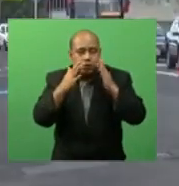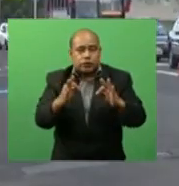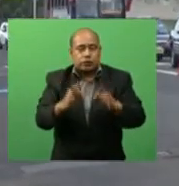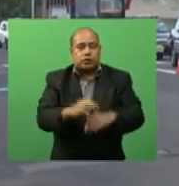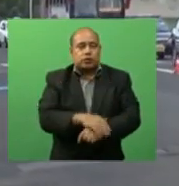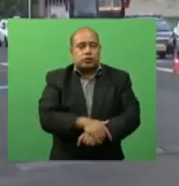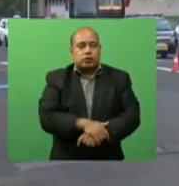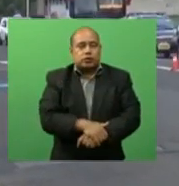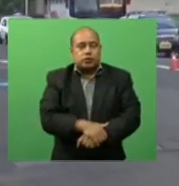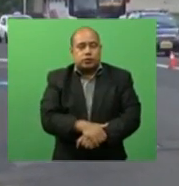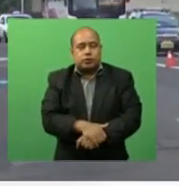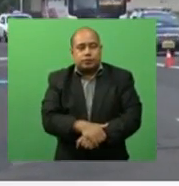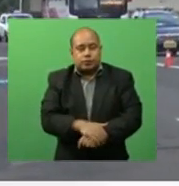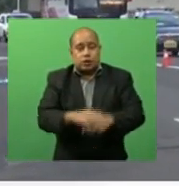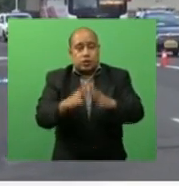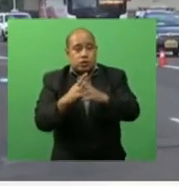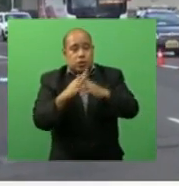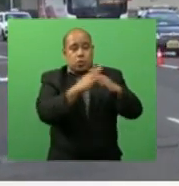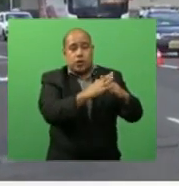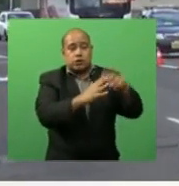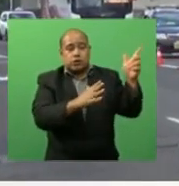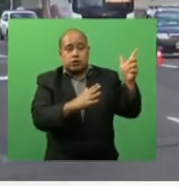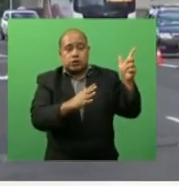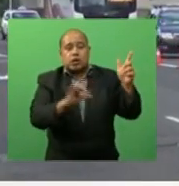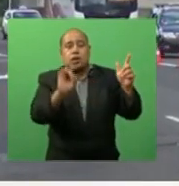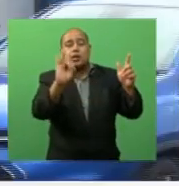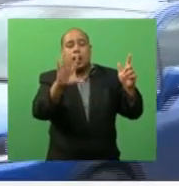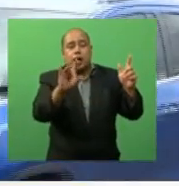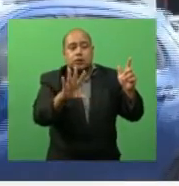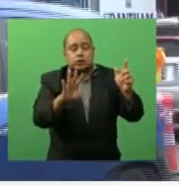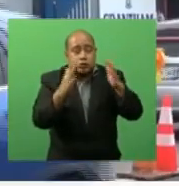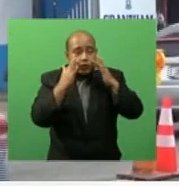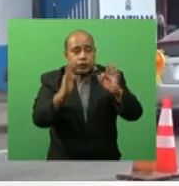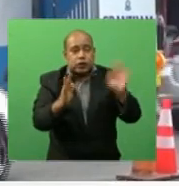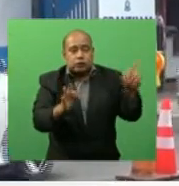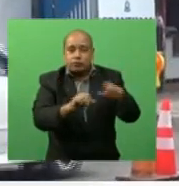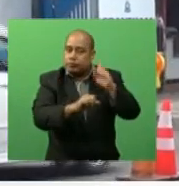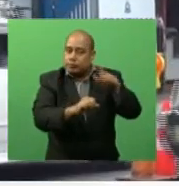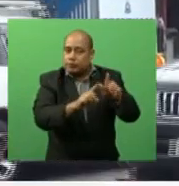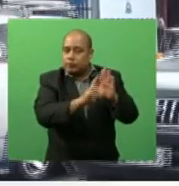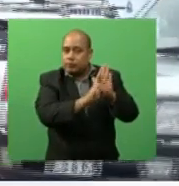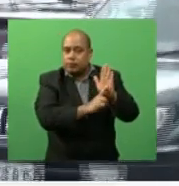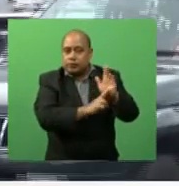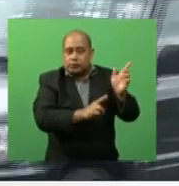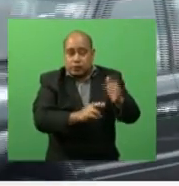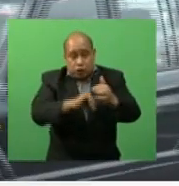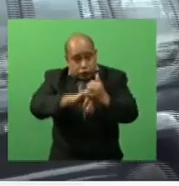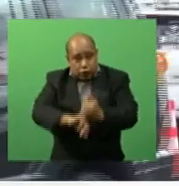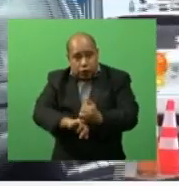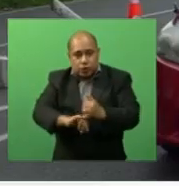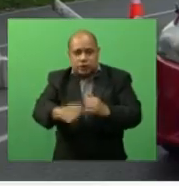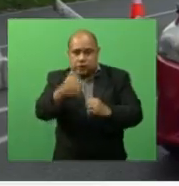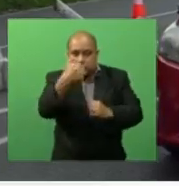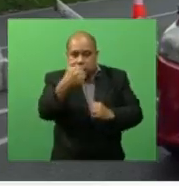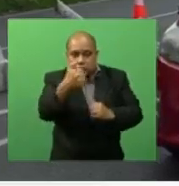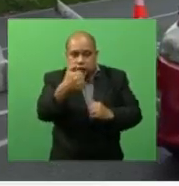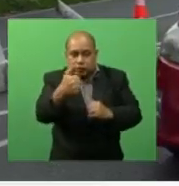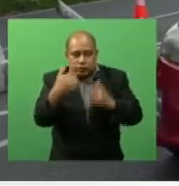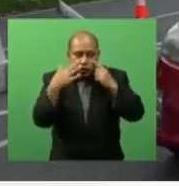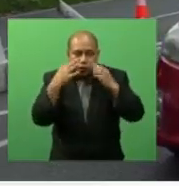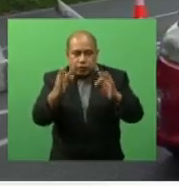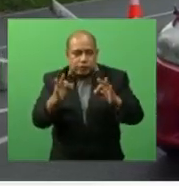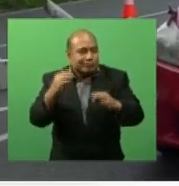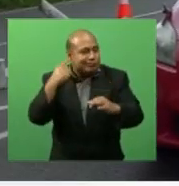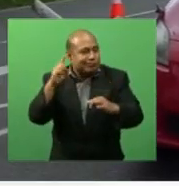The Western Division recorded 10 cases of breach of curfew. The Southern Division had 6 breaches of curfew and 6 people